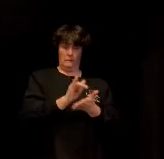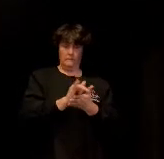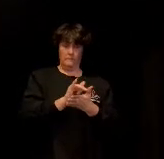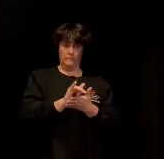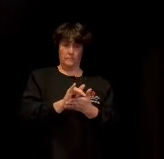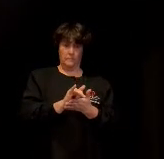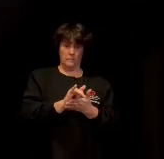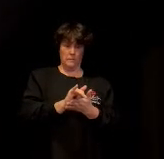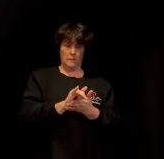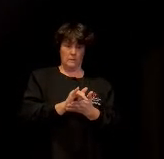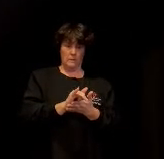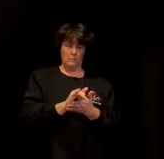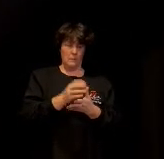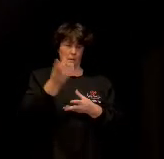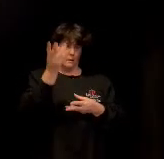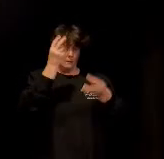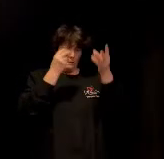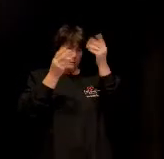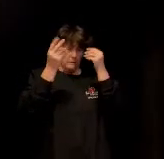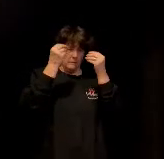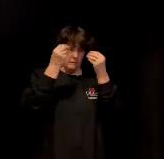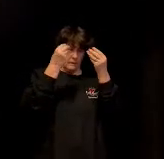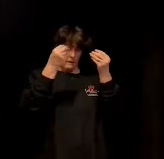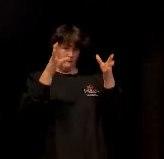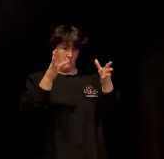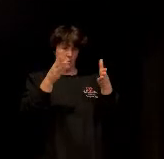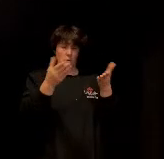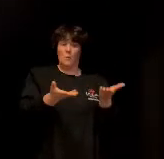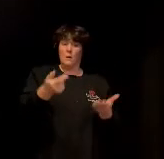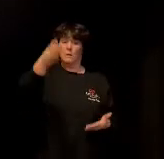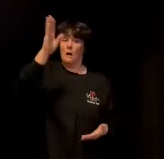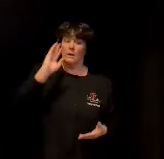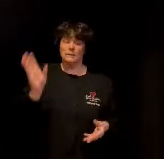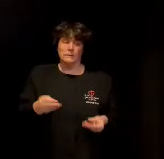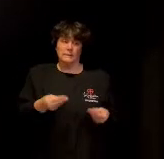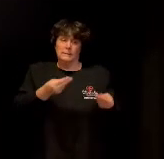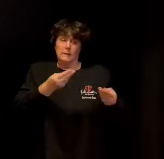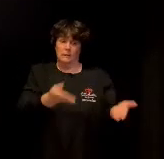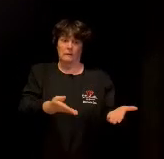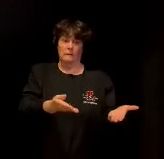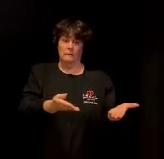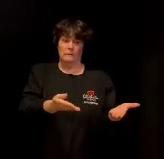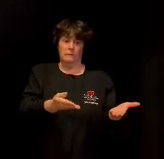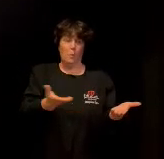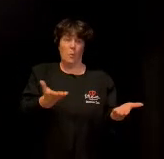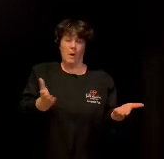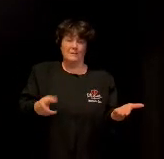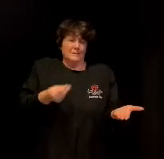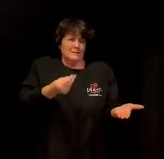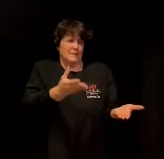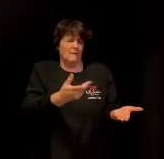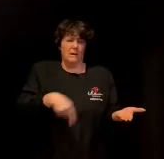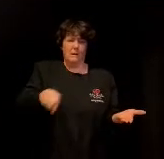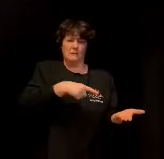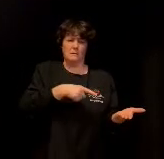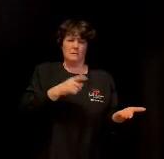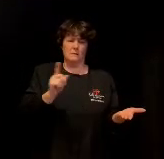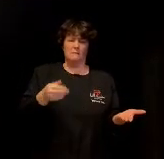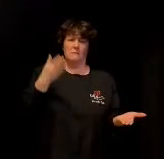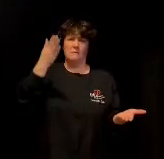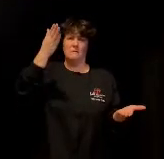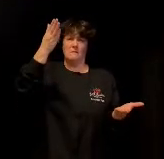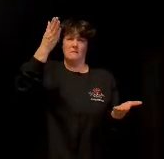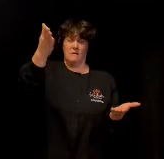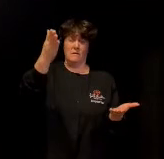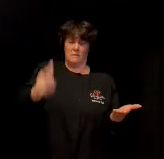have information about the things God has given to you. What's He given to you? He's given you eternal life. What's He given to you? He's given you an inheritance